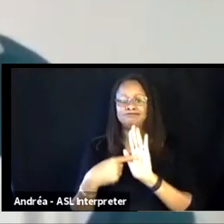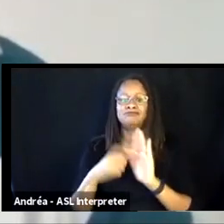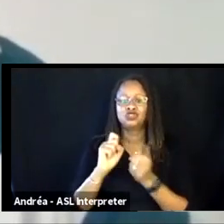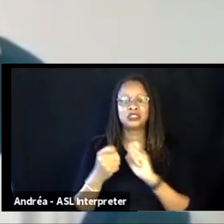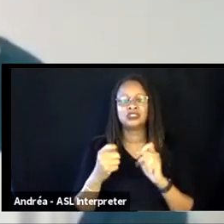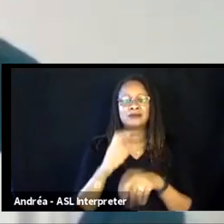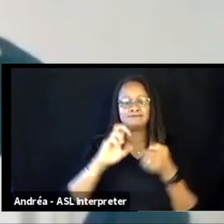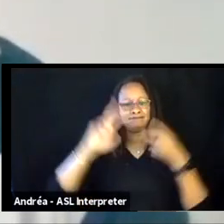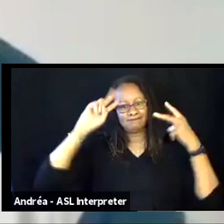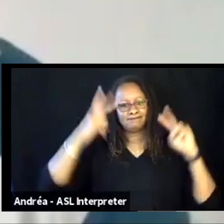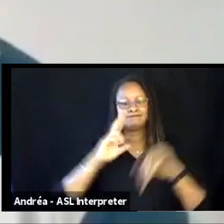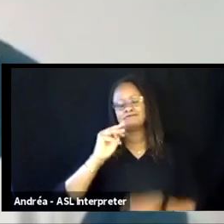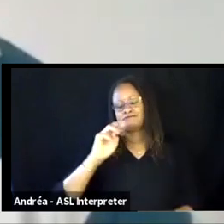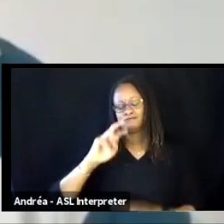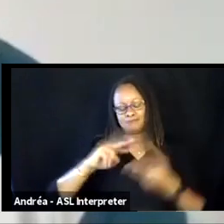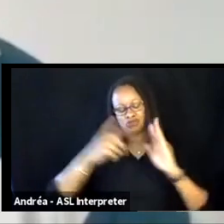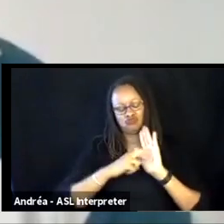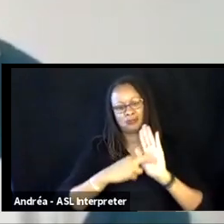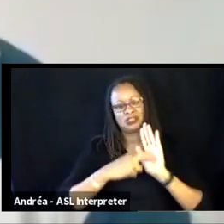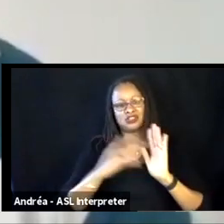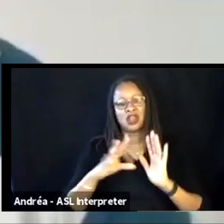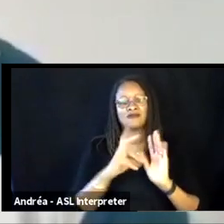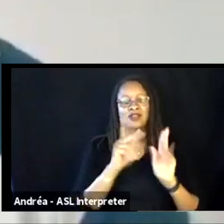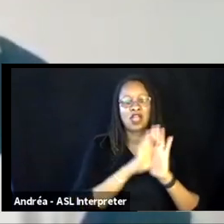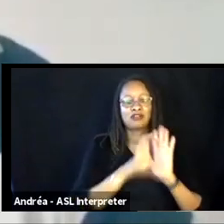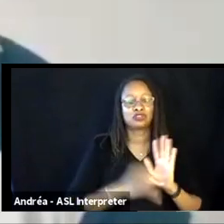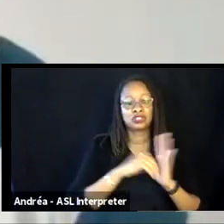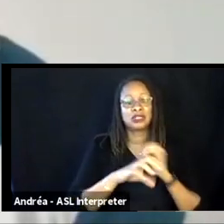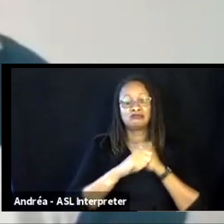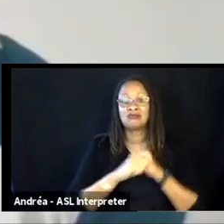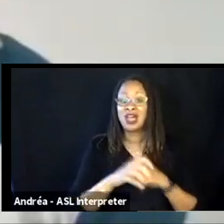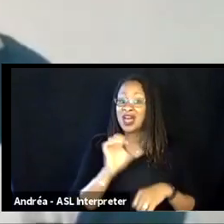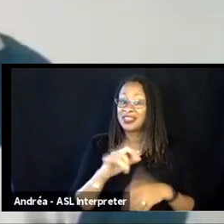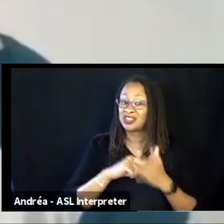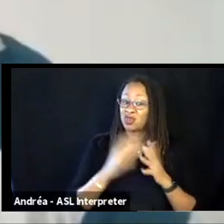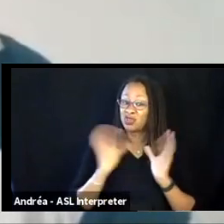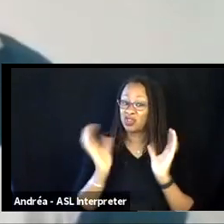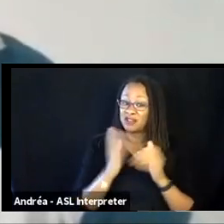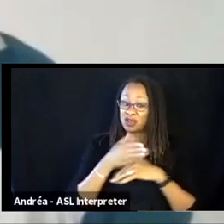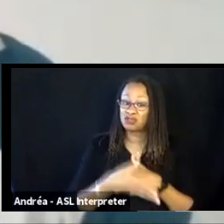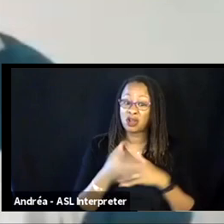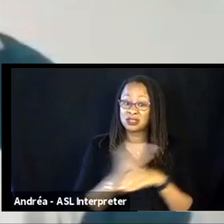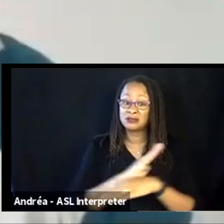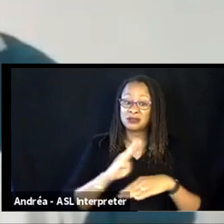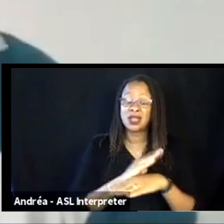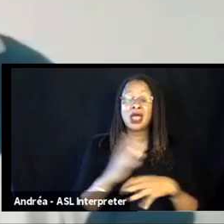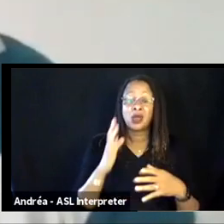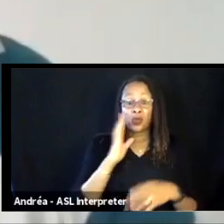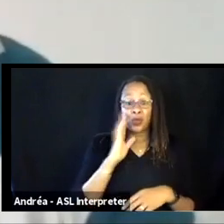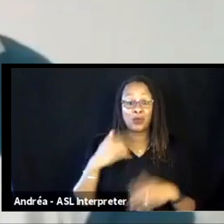And at that time, it really helped accelerate the conversation across the industry. And we were thrilled when you, Madeline, came